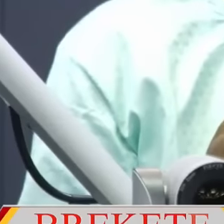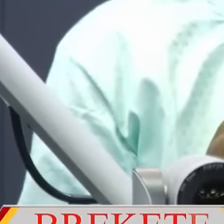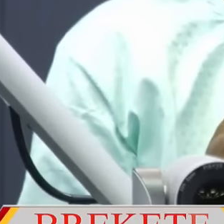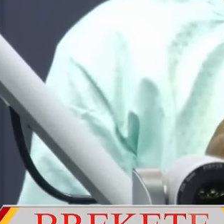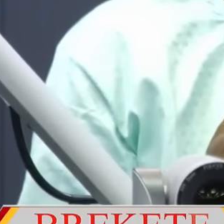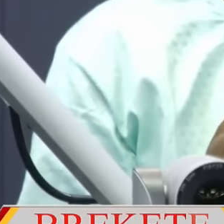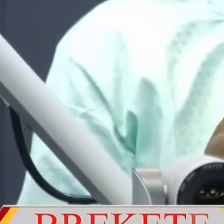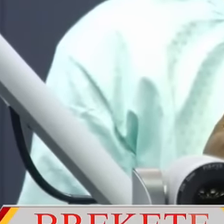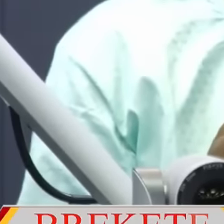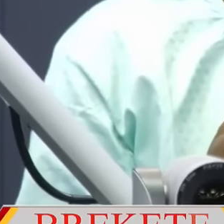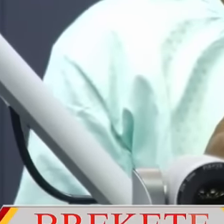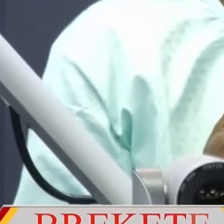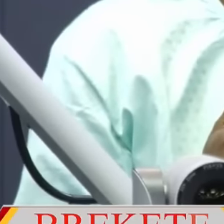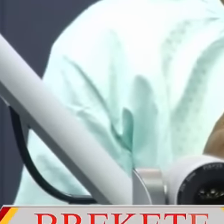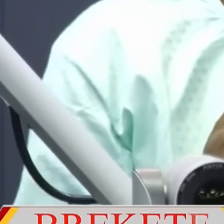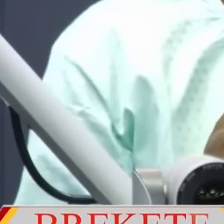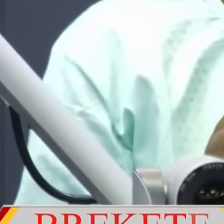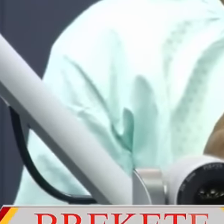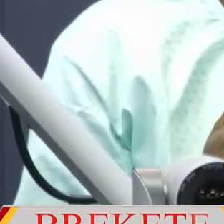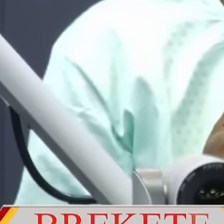gida guda muka tafi